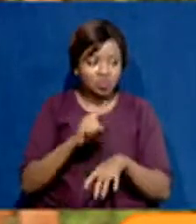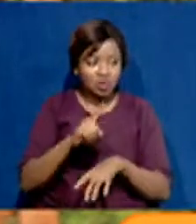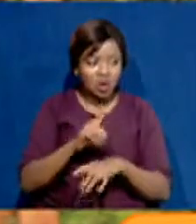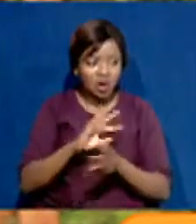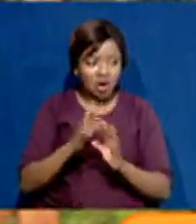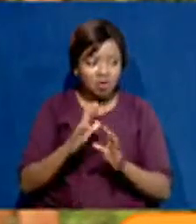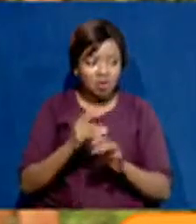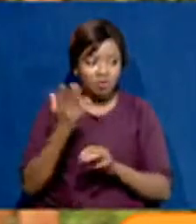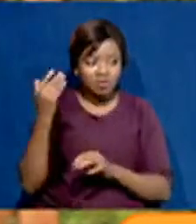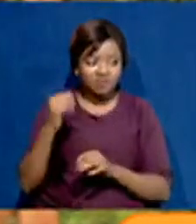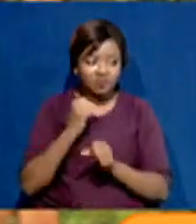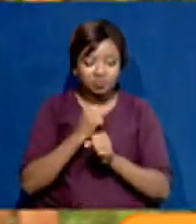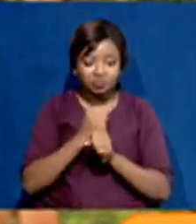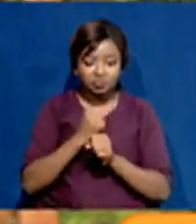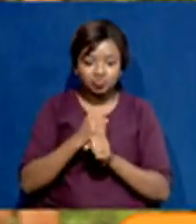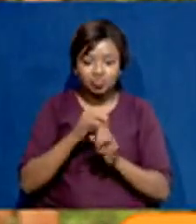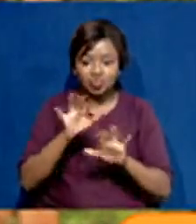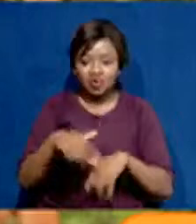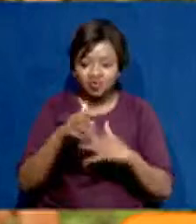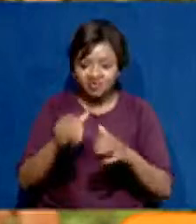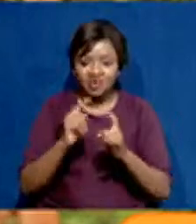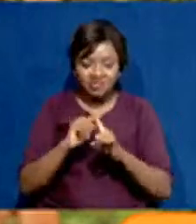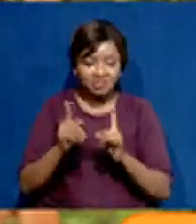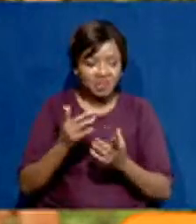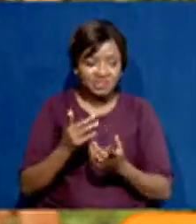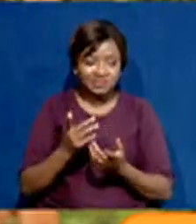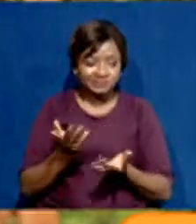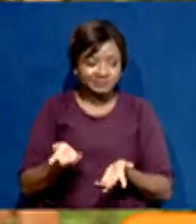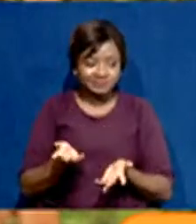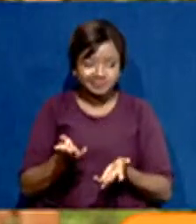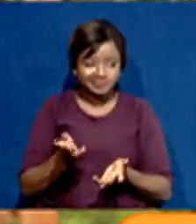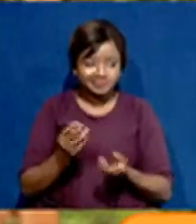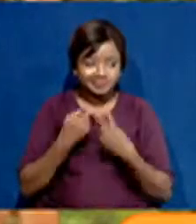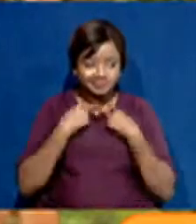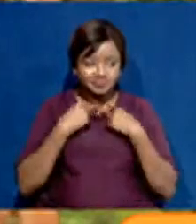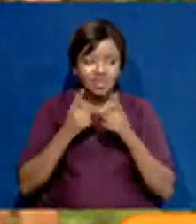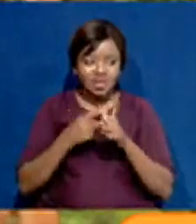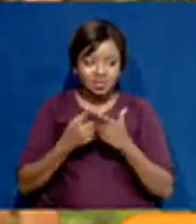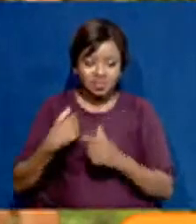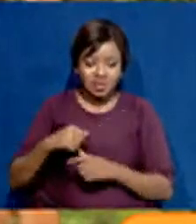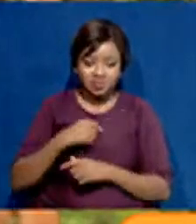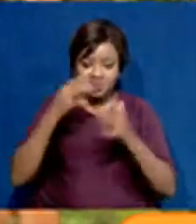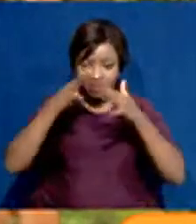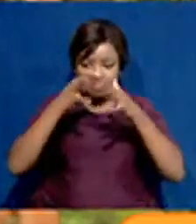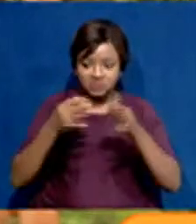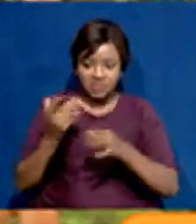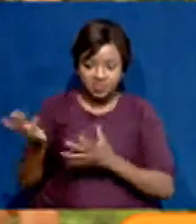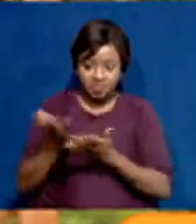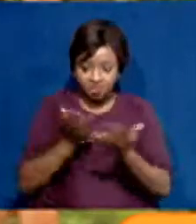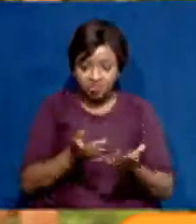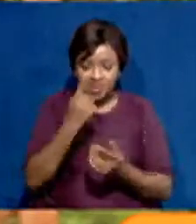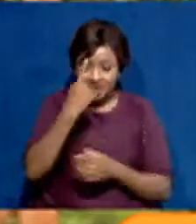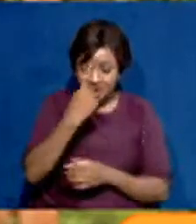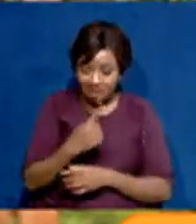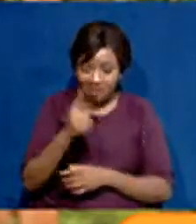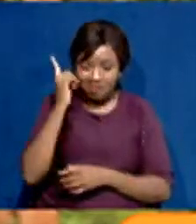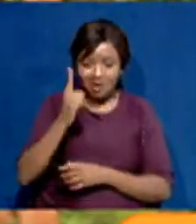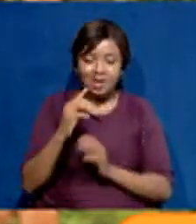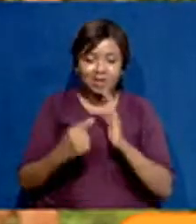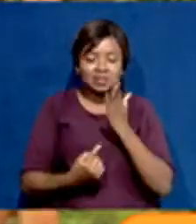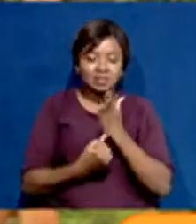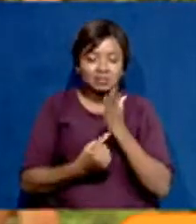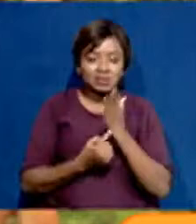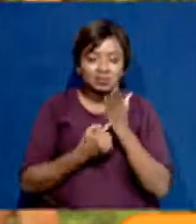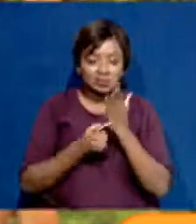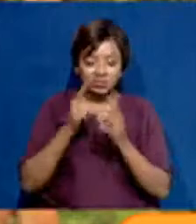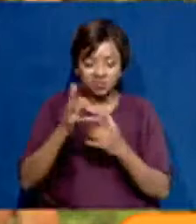but the old way. So we came in to introduce the right technologies which are viable for semi-arid